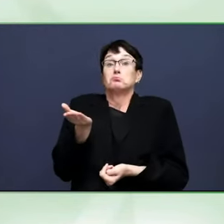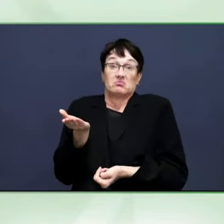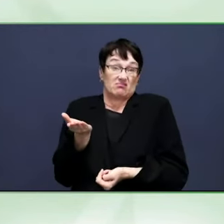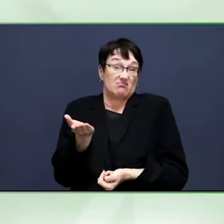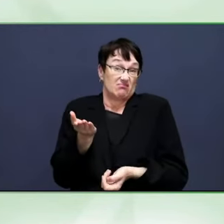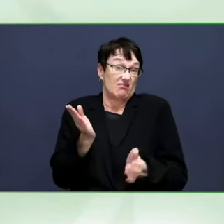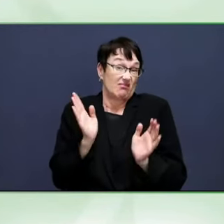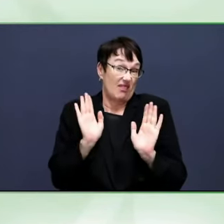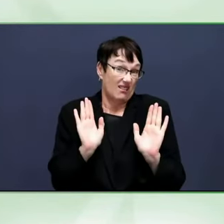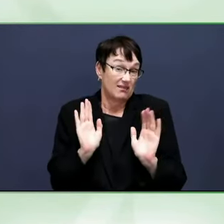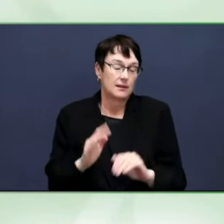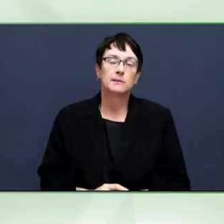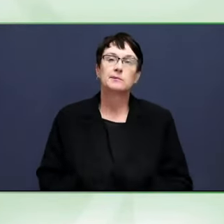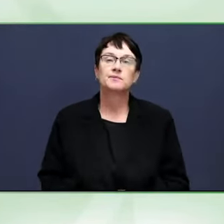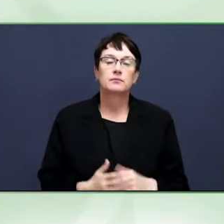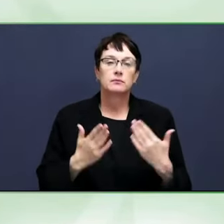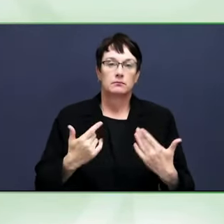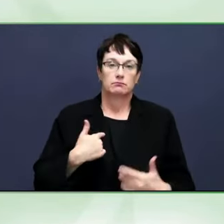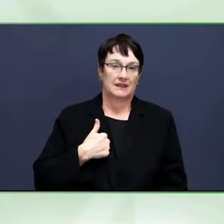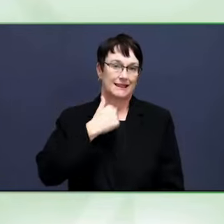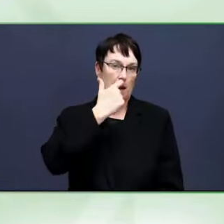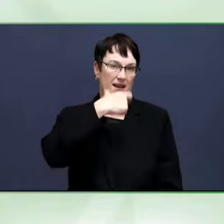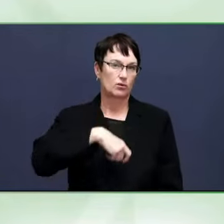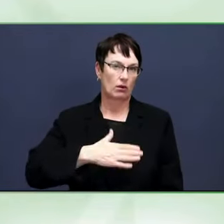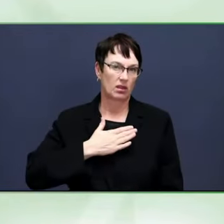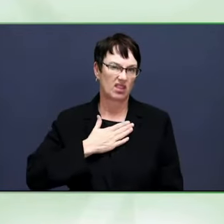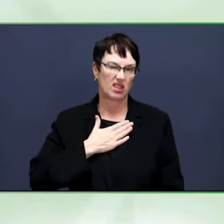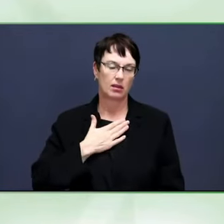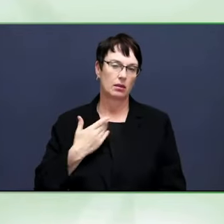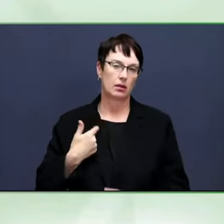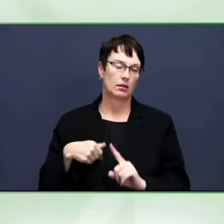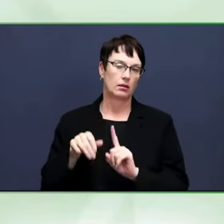my personal background, I am a former